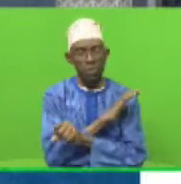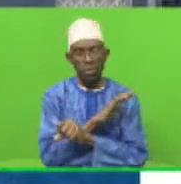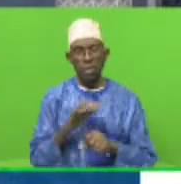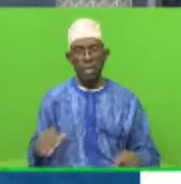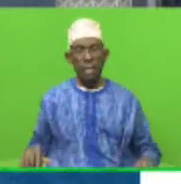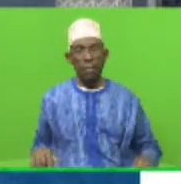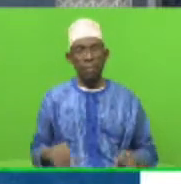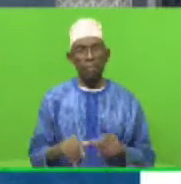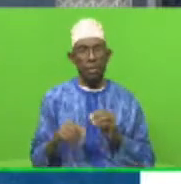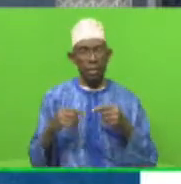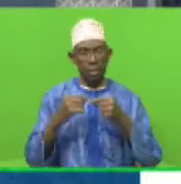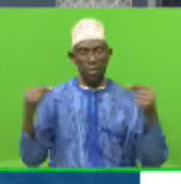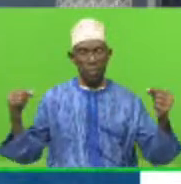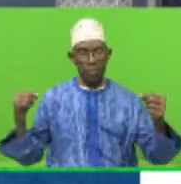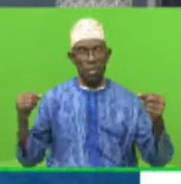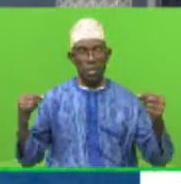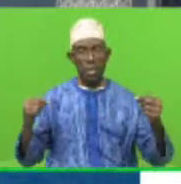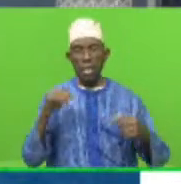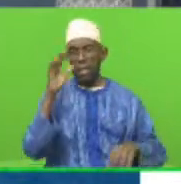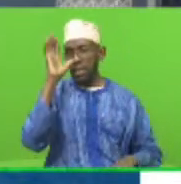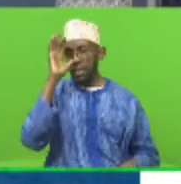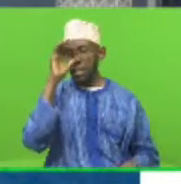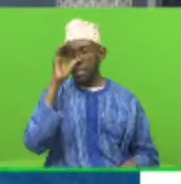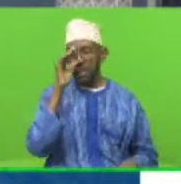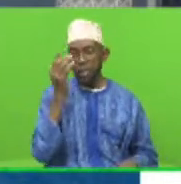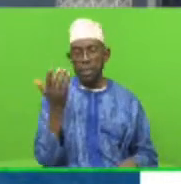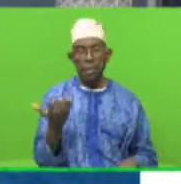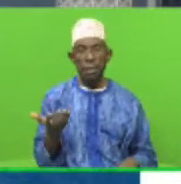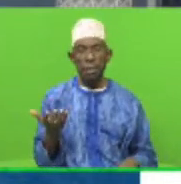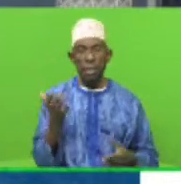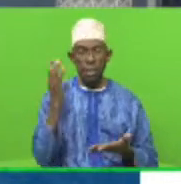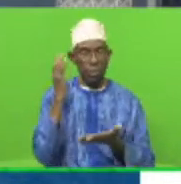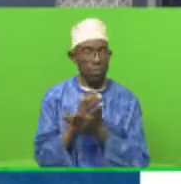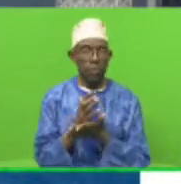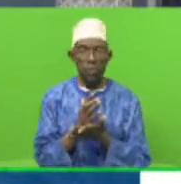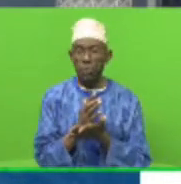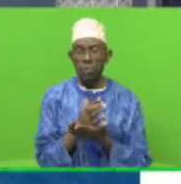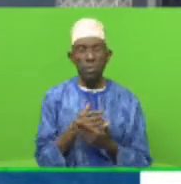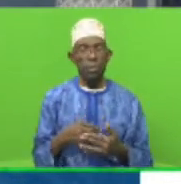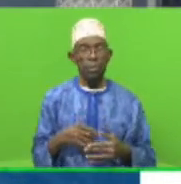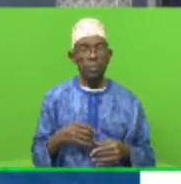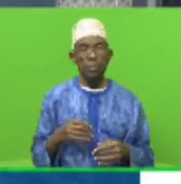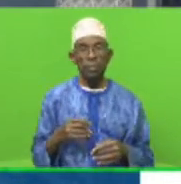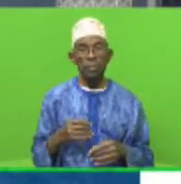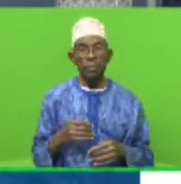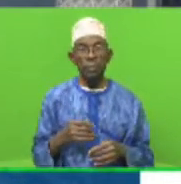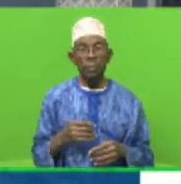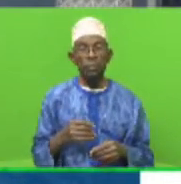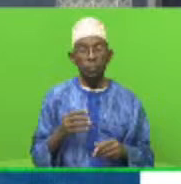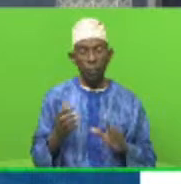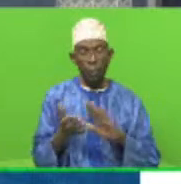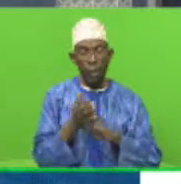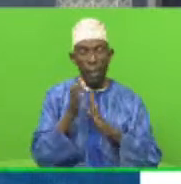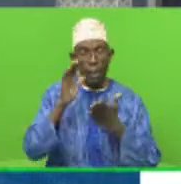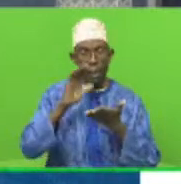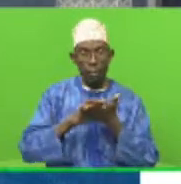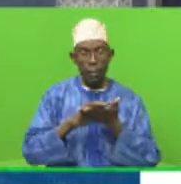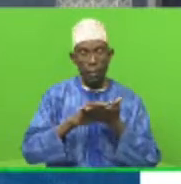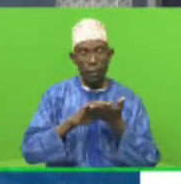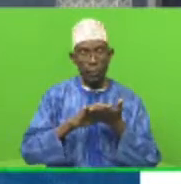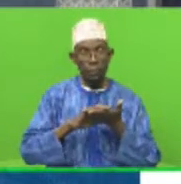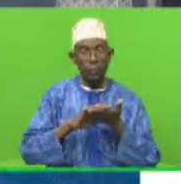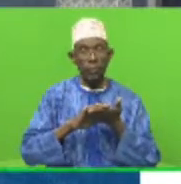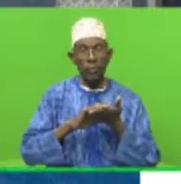You cannot differentiate between your lies and the truth. You can't. They have actually become, it's like they